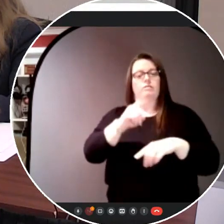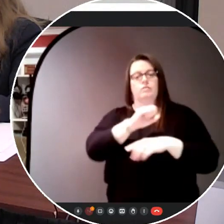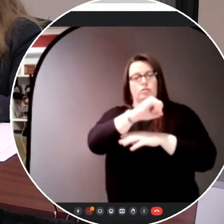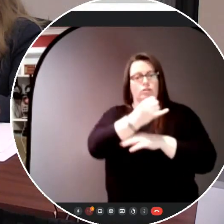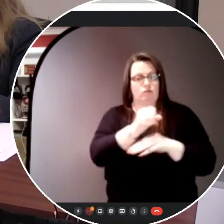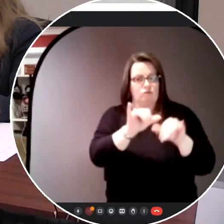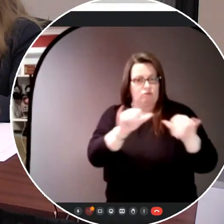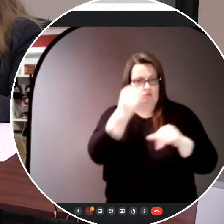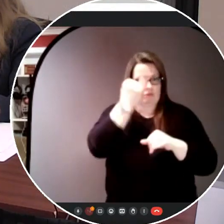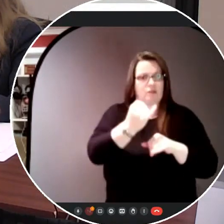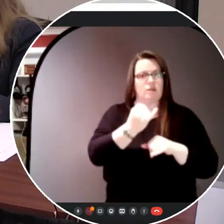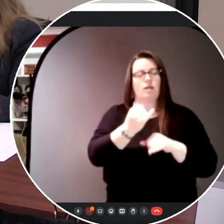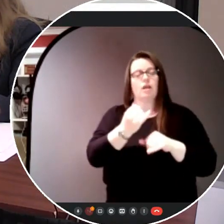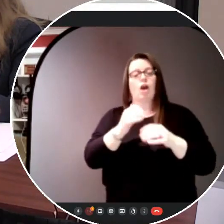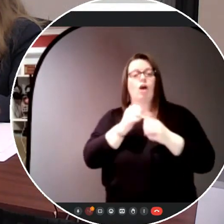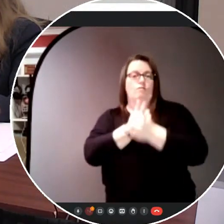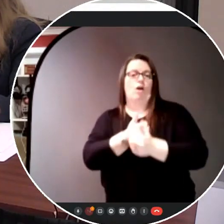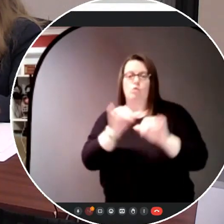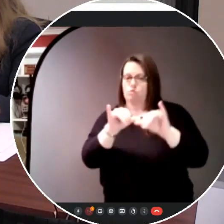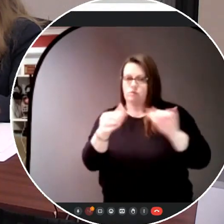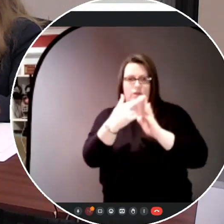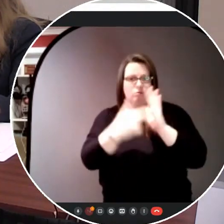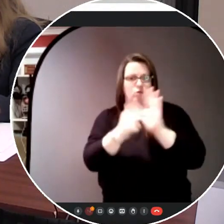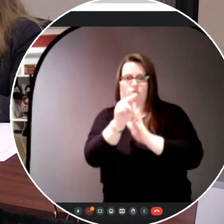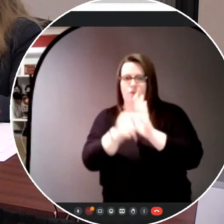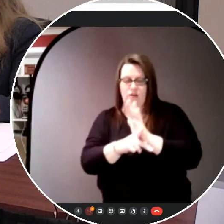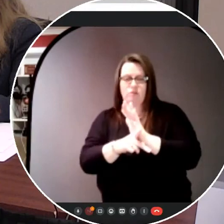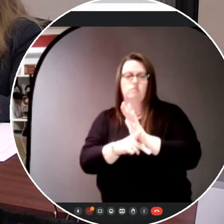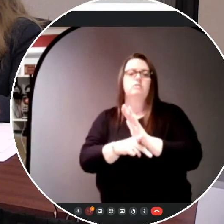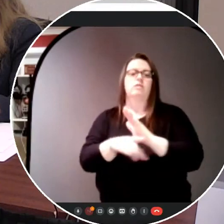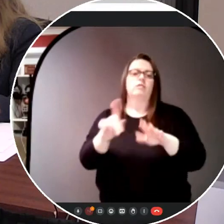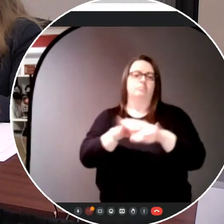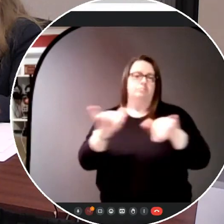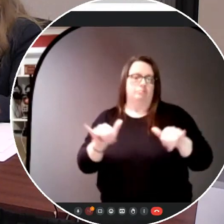above, and upon consultation with the board chair.